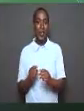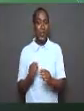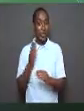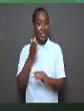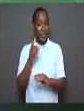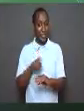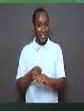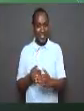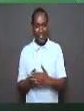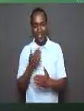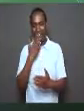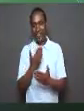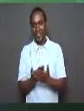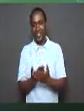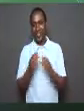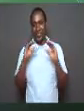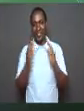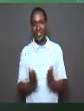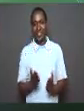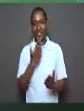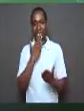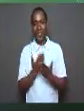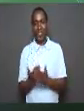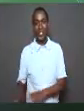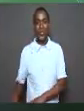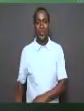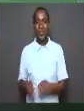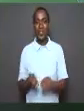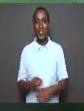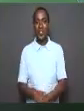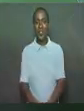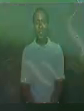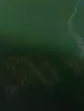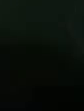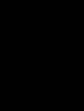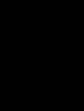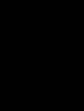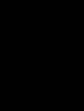time, thank you, teacher. Thank you, students.